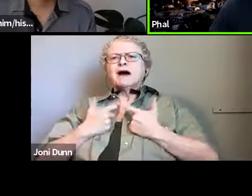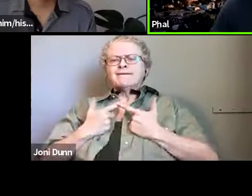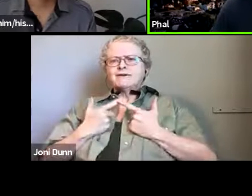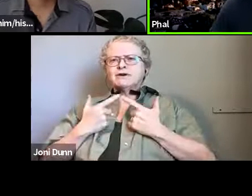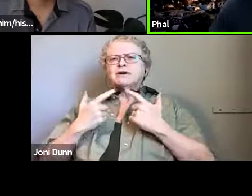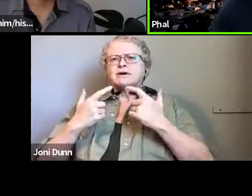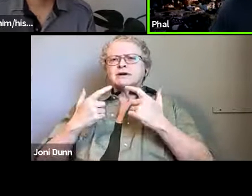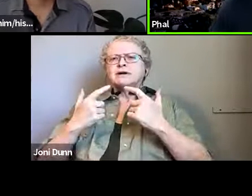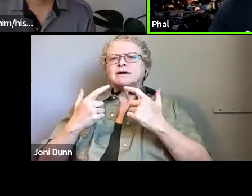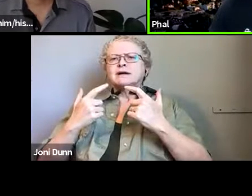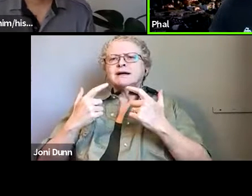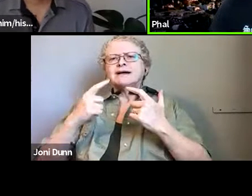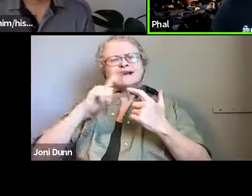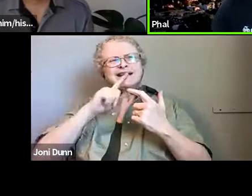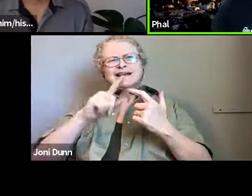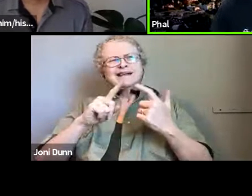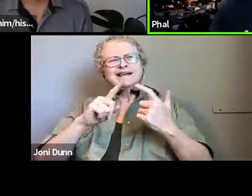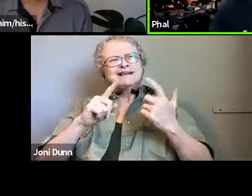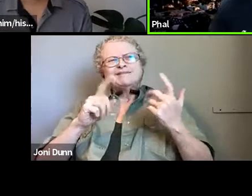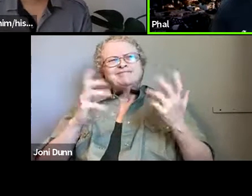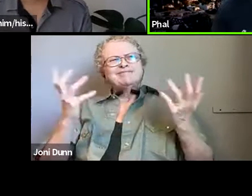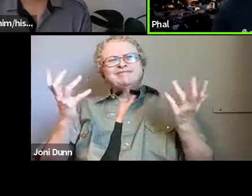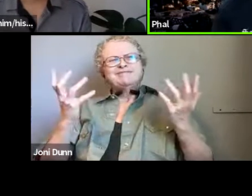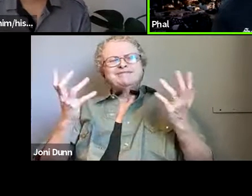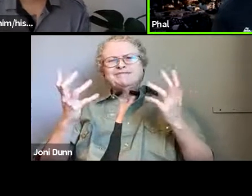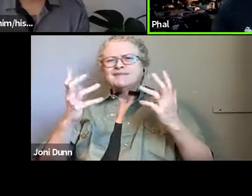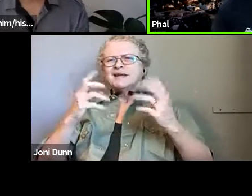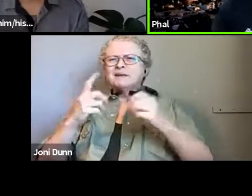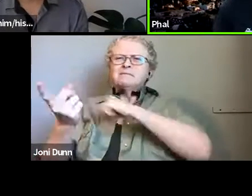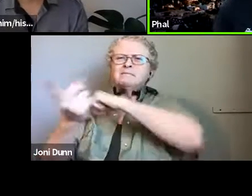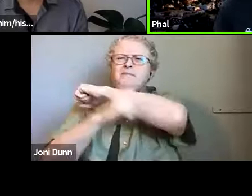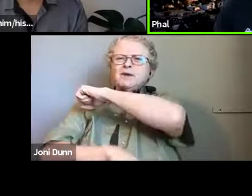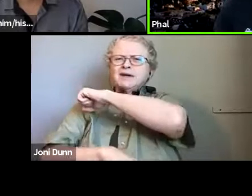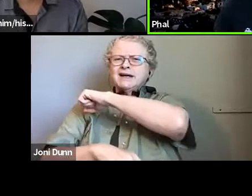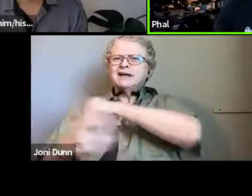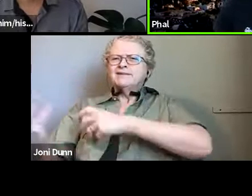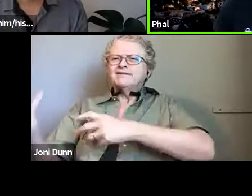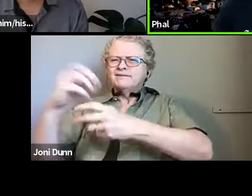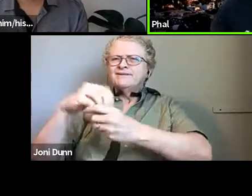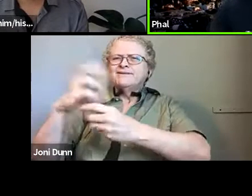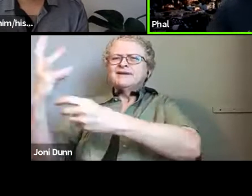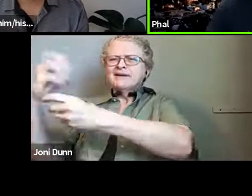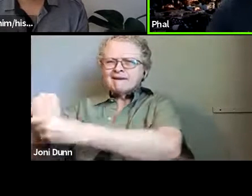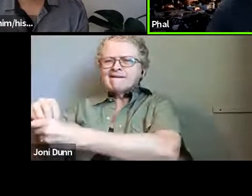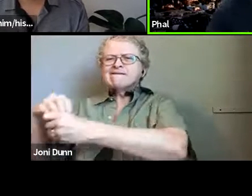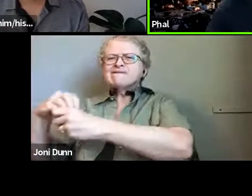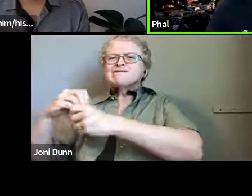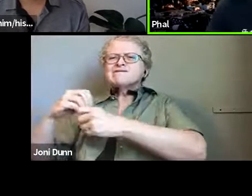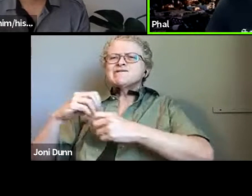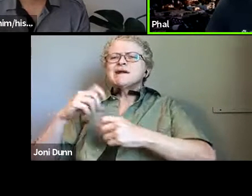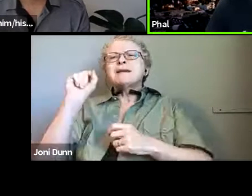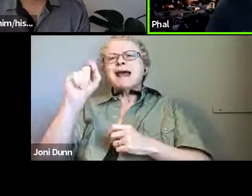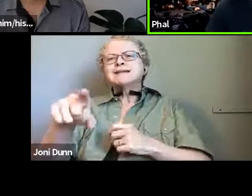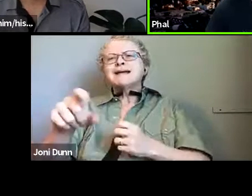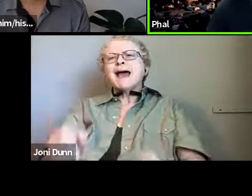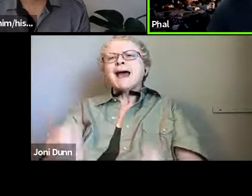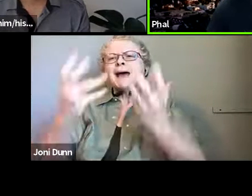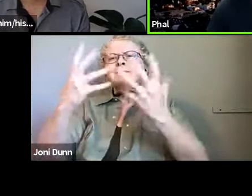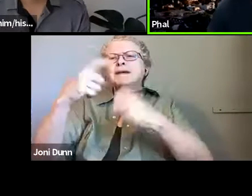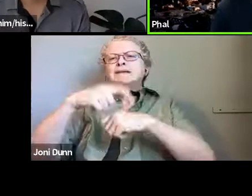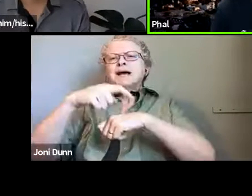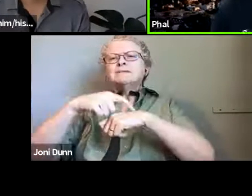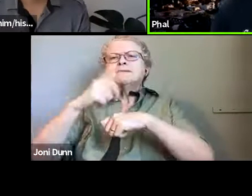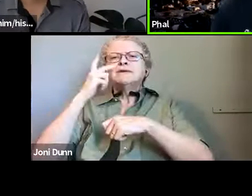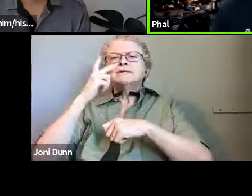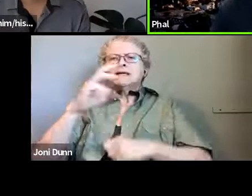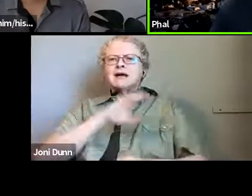certain ways. It's very retributive, very punitive, et cetera, right? It doesn't, I mean, I'm gonna ask you this question. How many times have you seen a cop walk down the